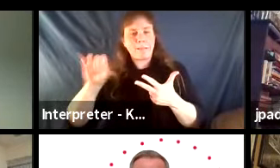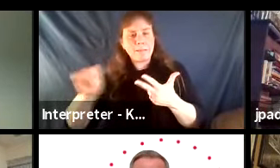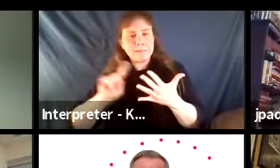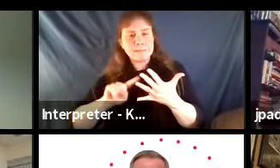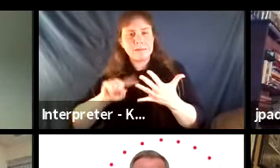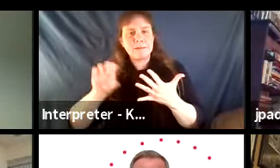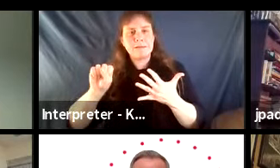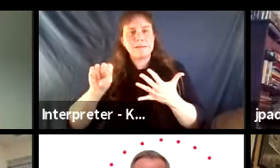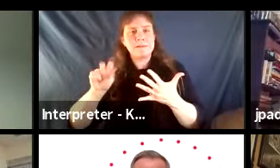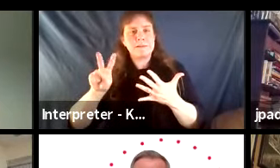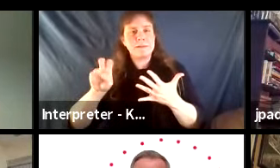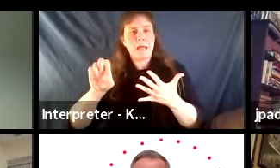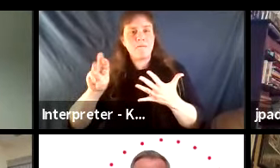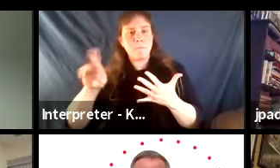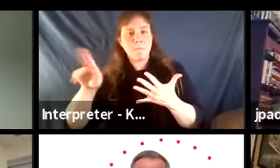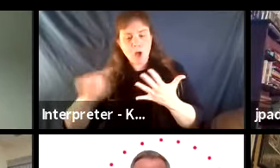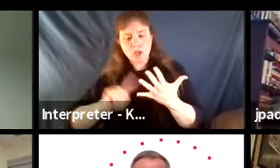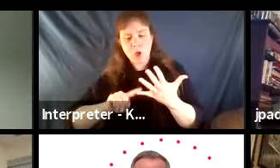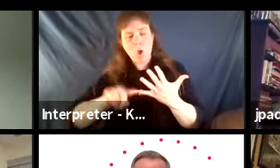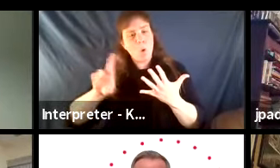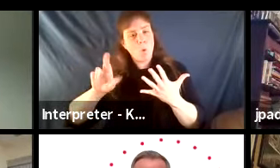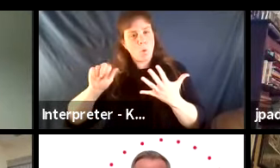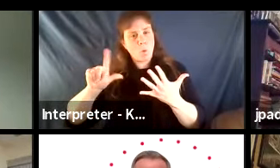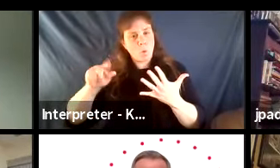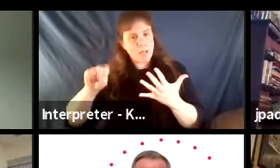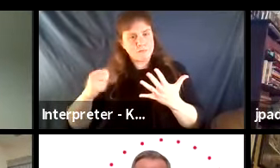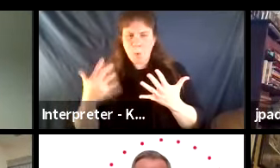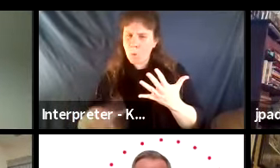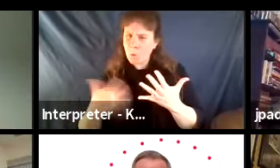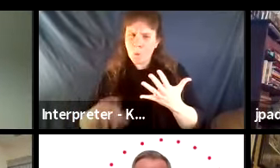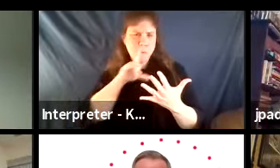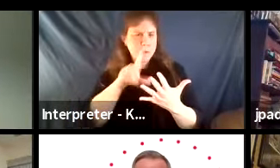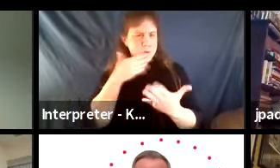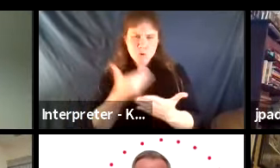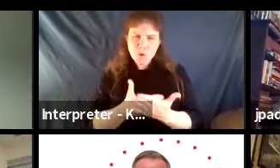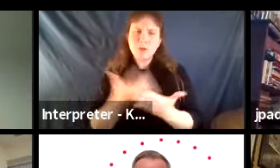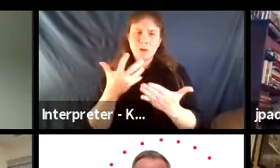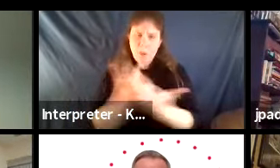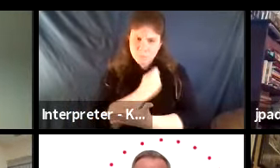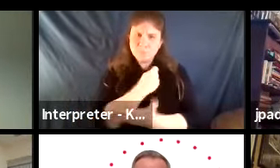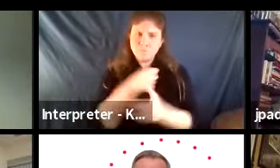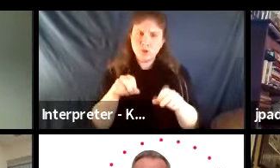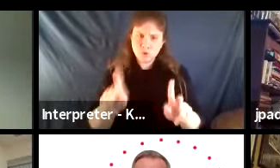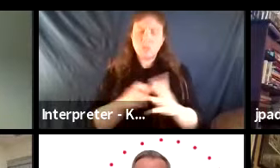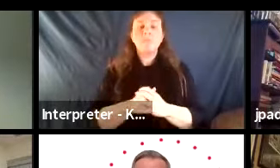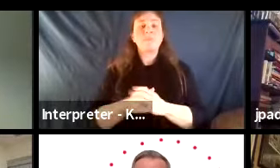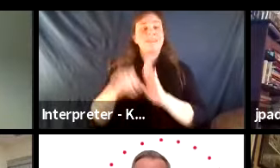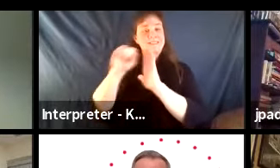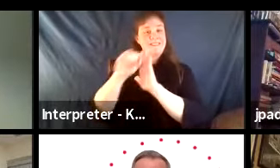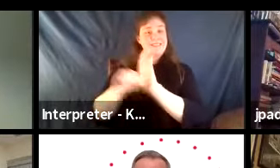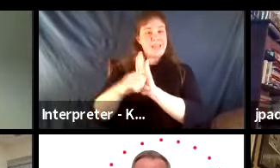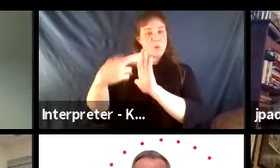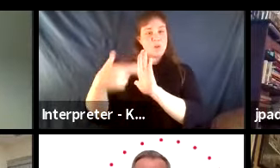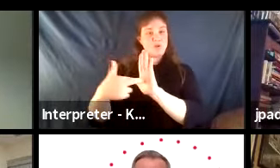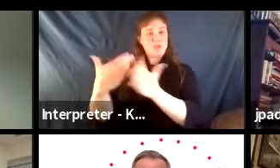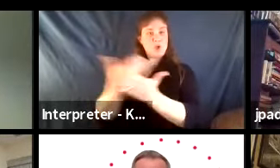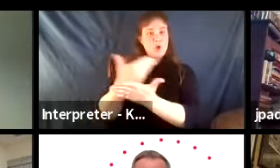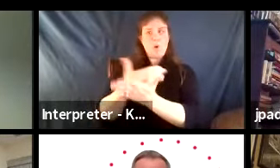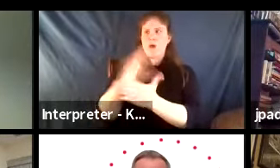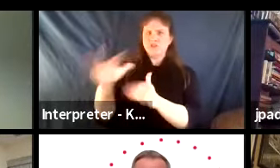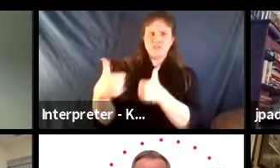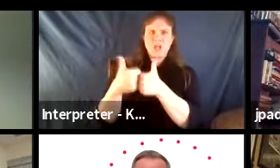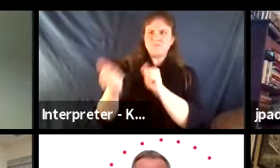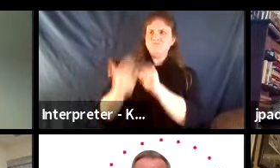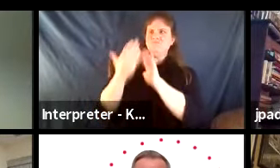here. The state registration system, the new one, is a challenge, and we're having a lot of difficulties getting